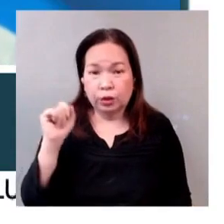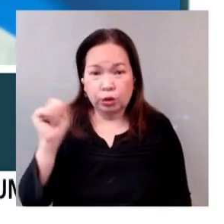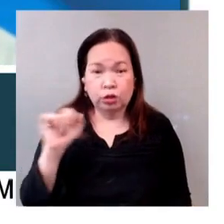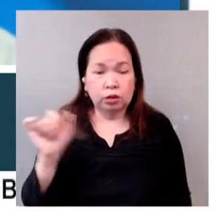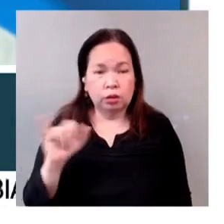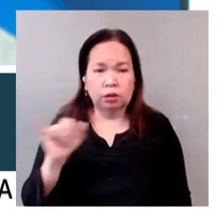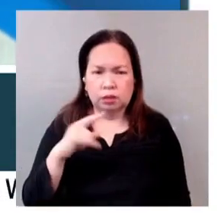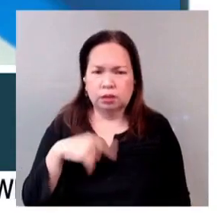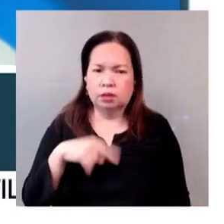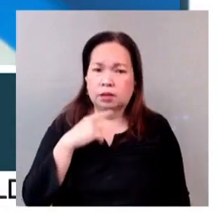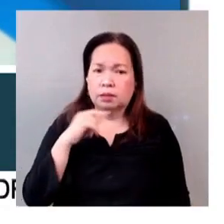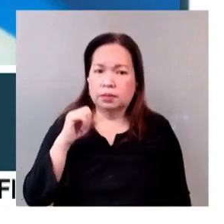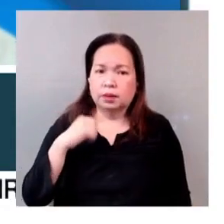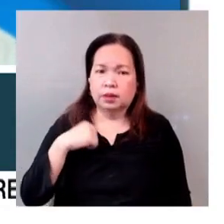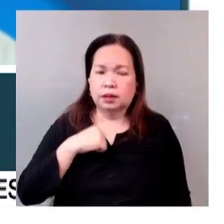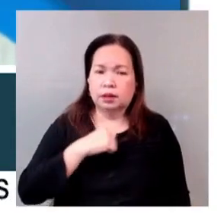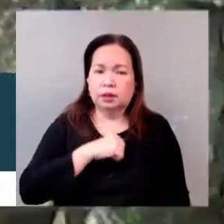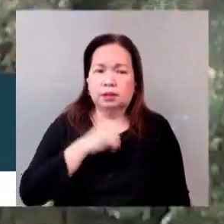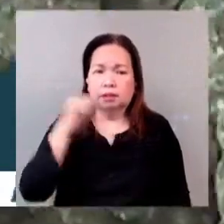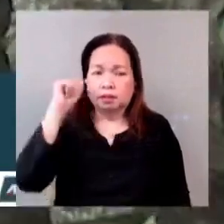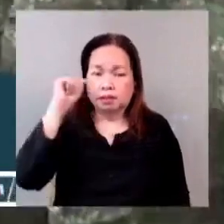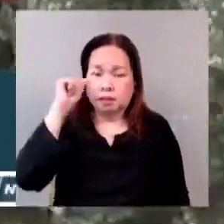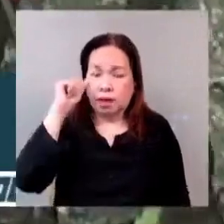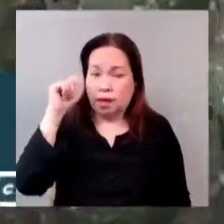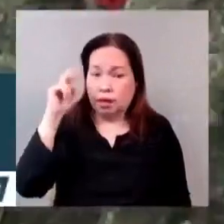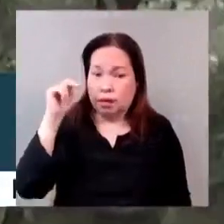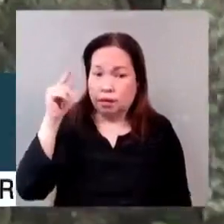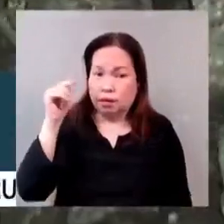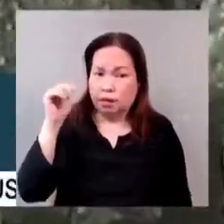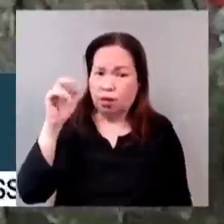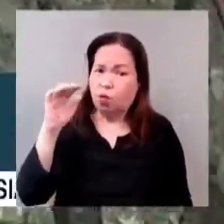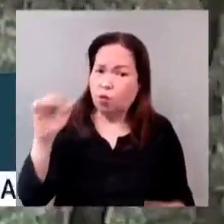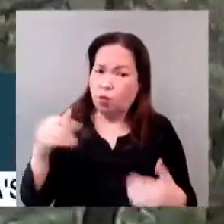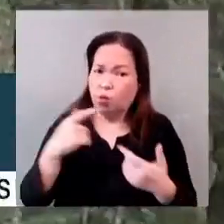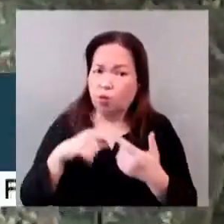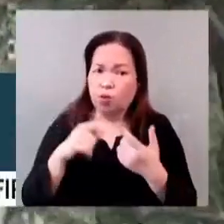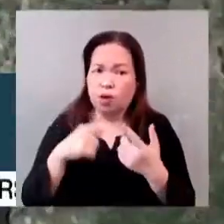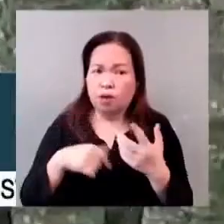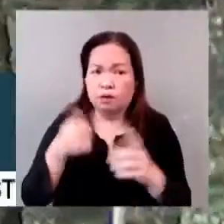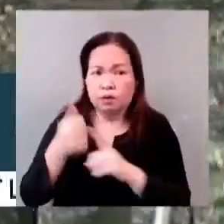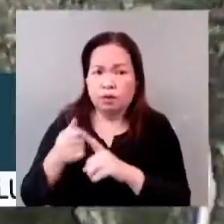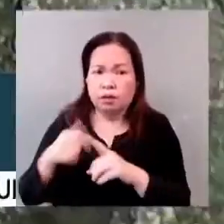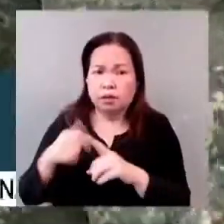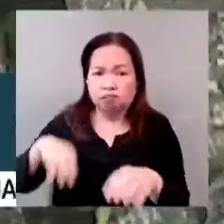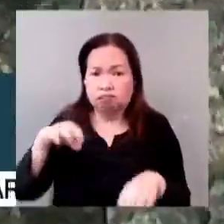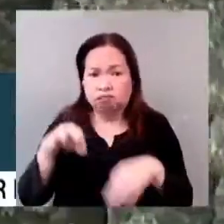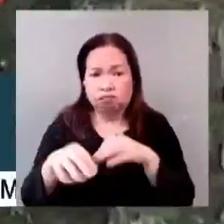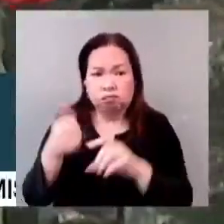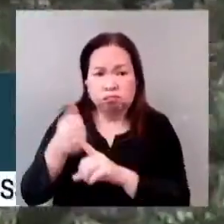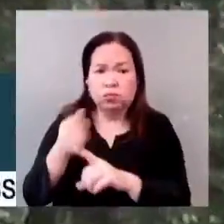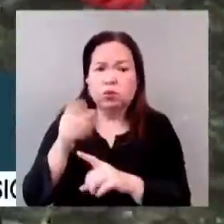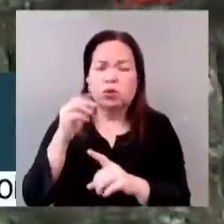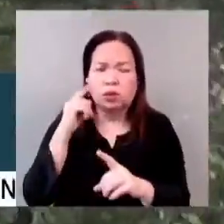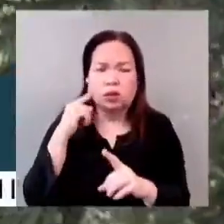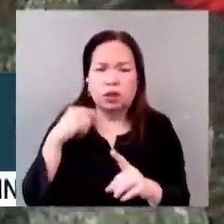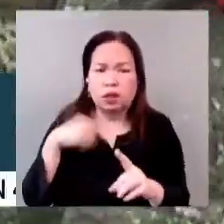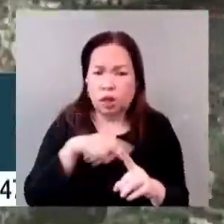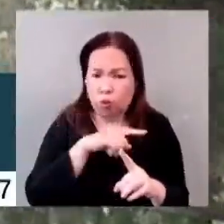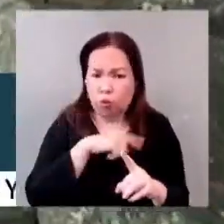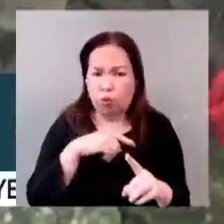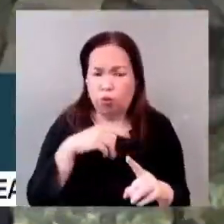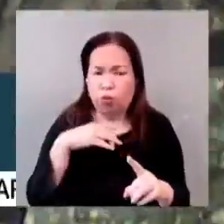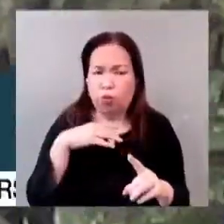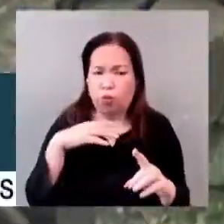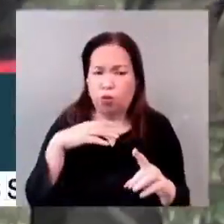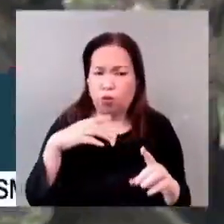for those already in service to make sudden individual contributions. He adds lawmakers need to further scrutinize proposals for the